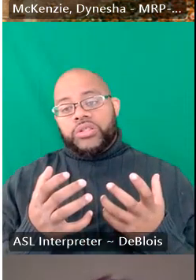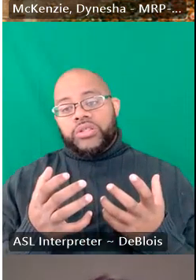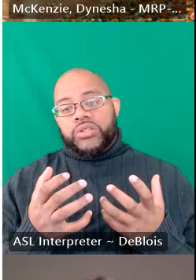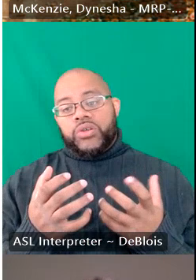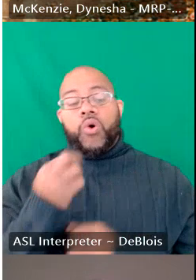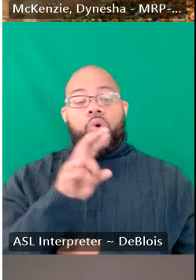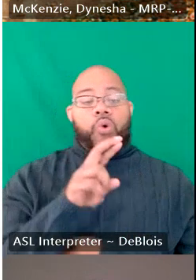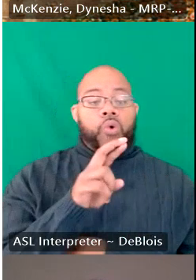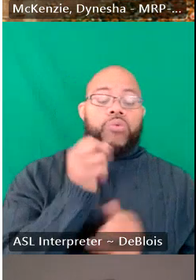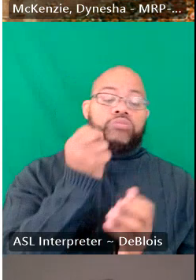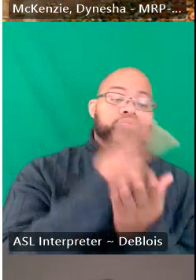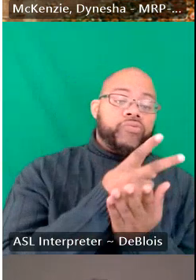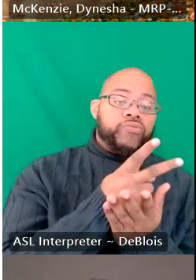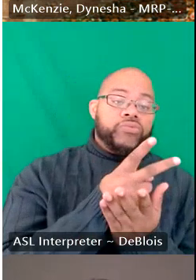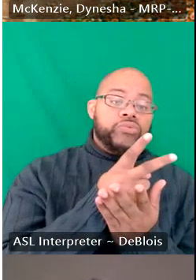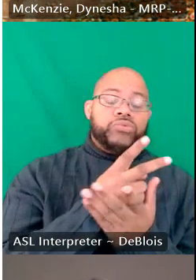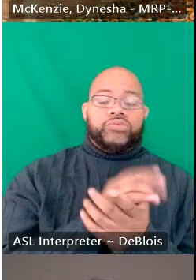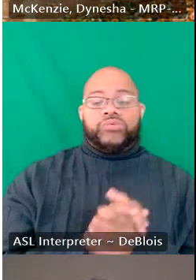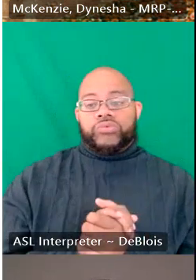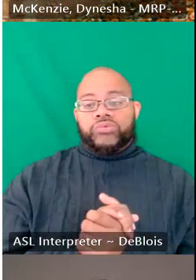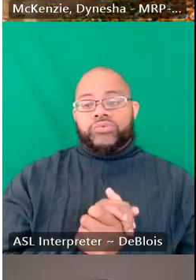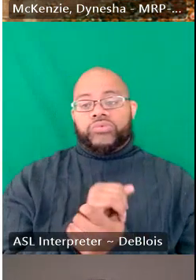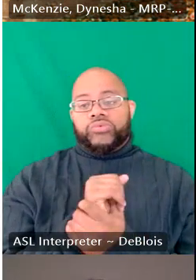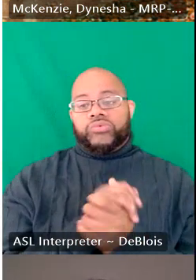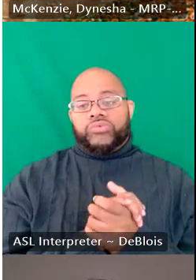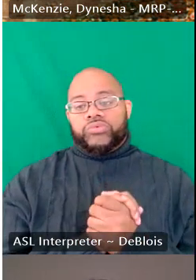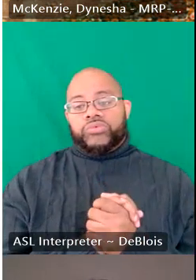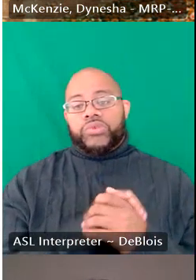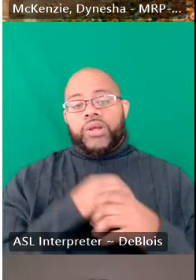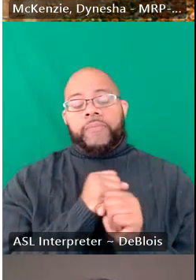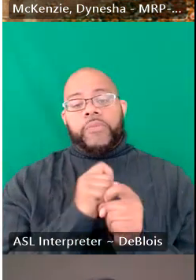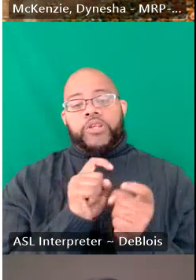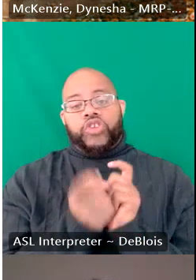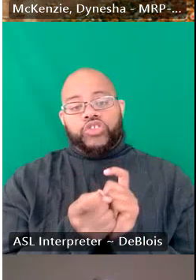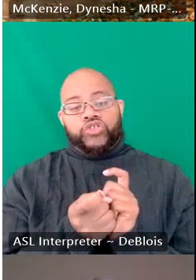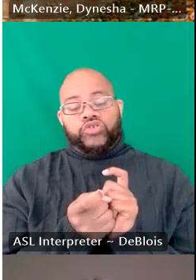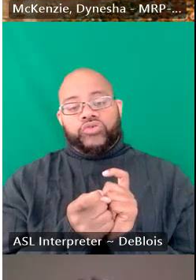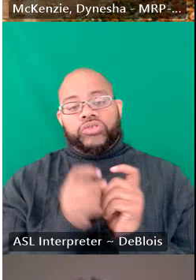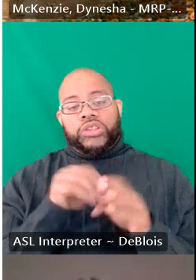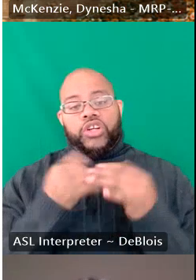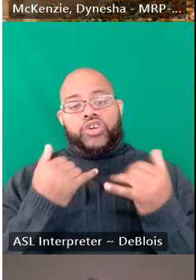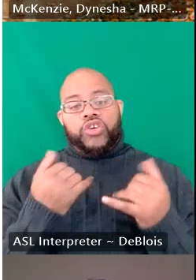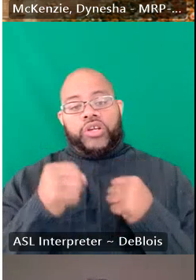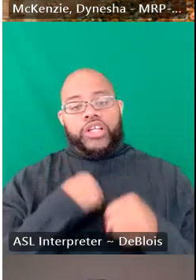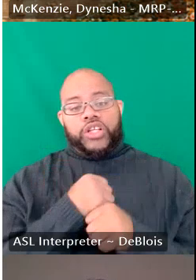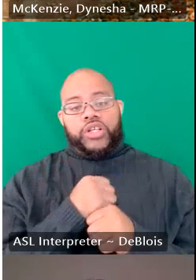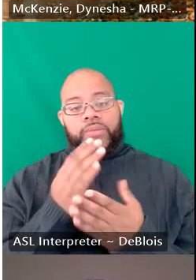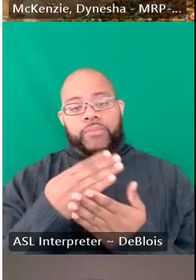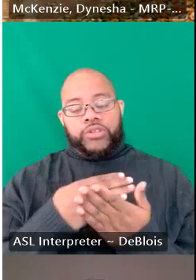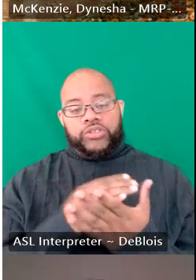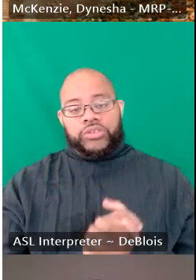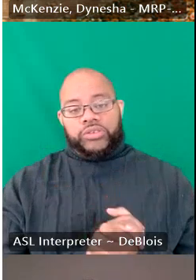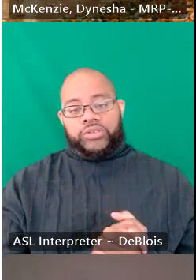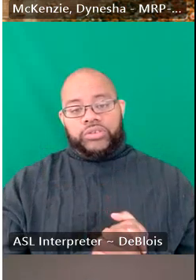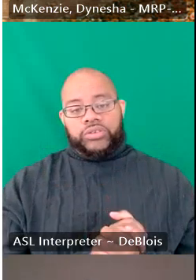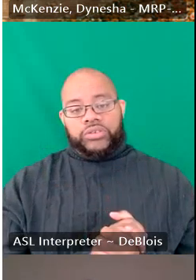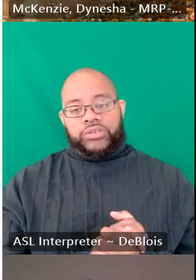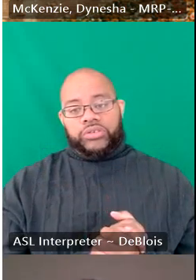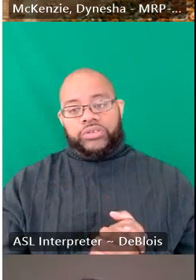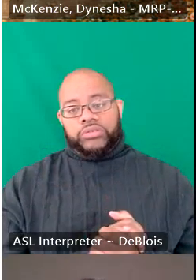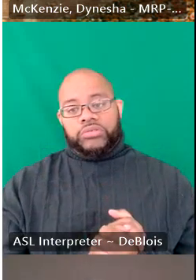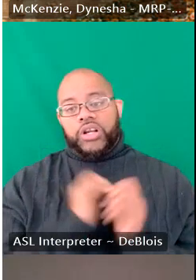or has been approved to, has been approved to make a change in the current year budget. It